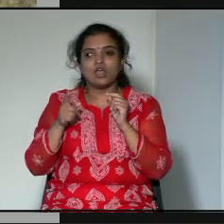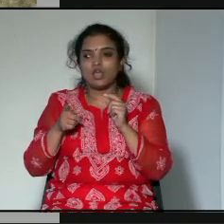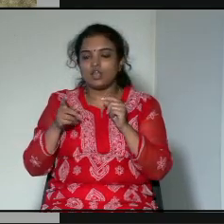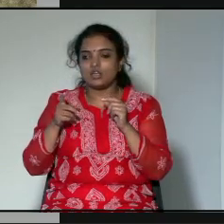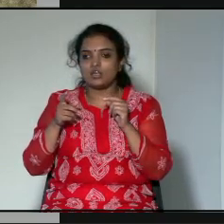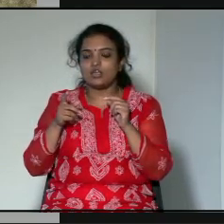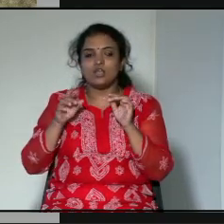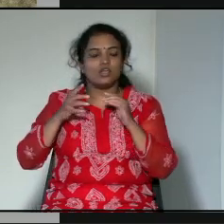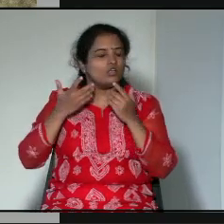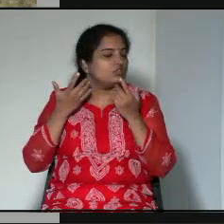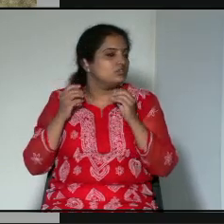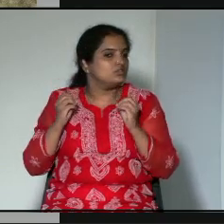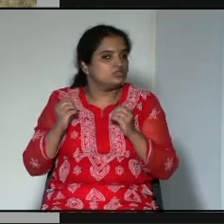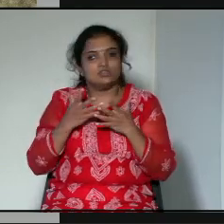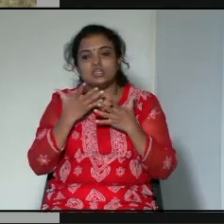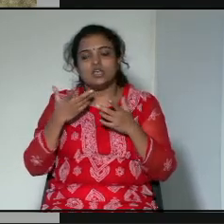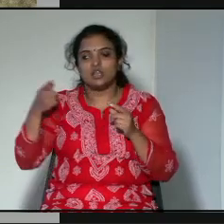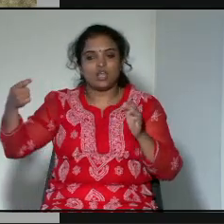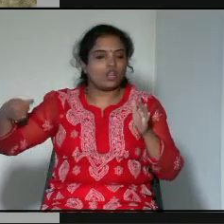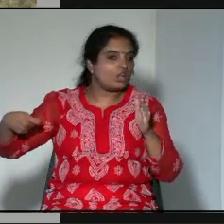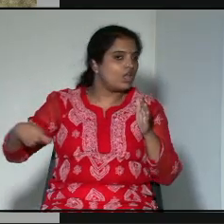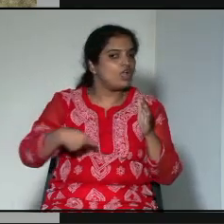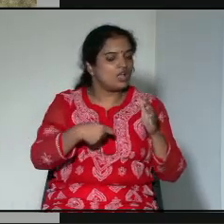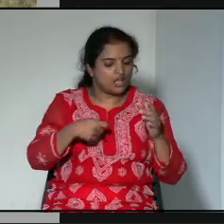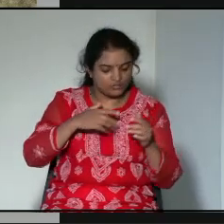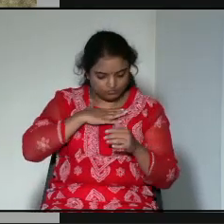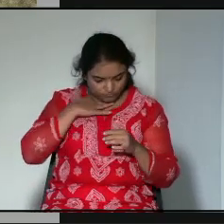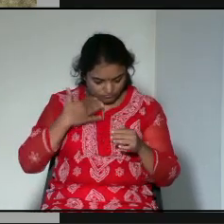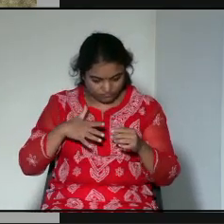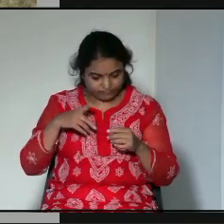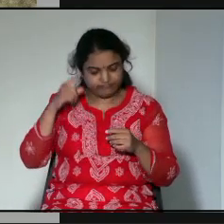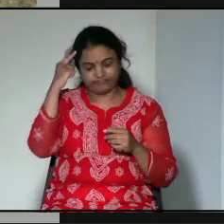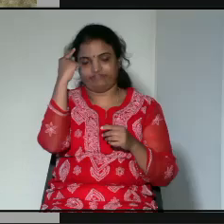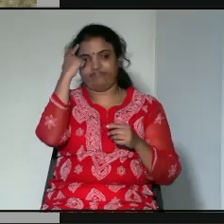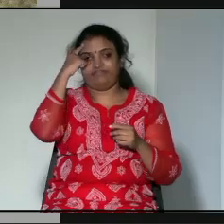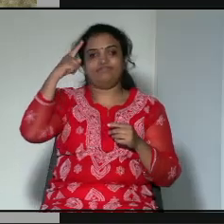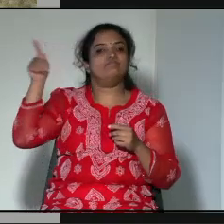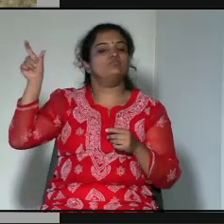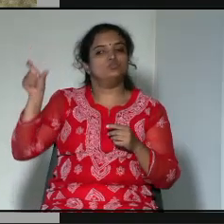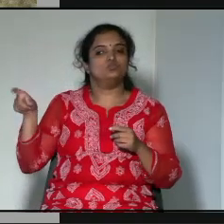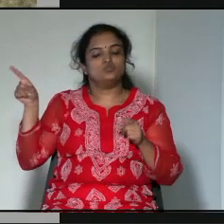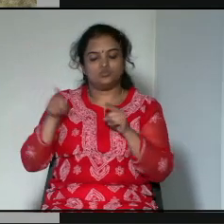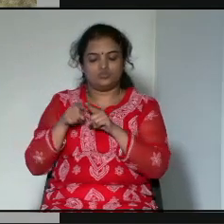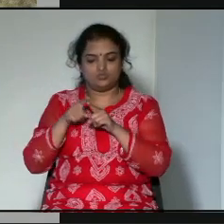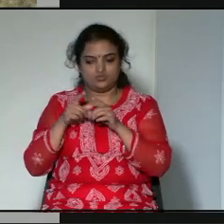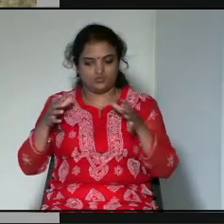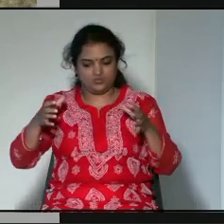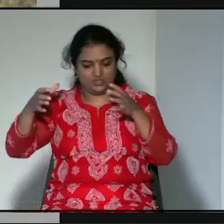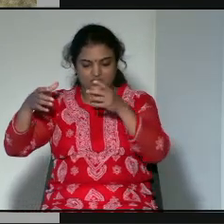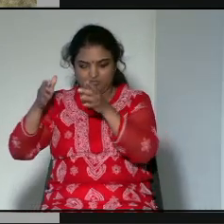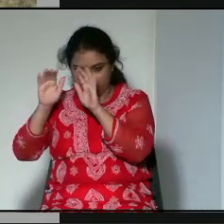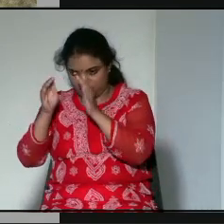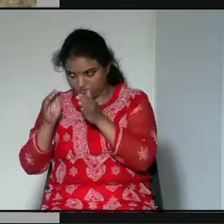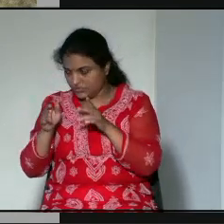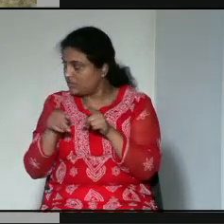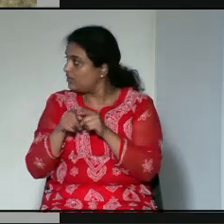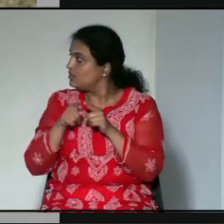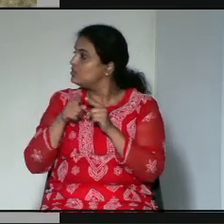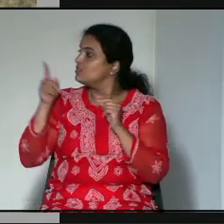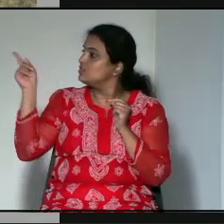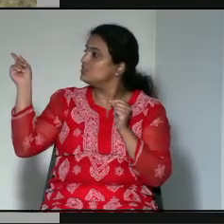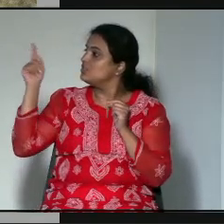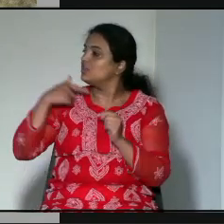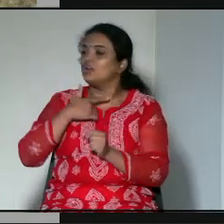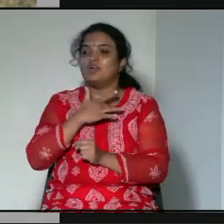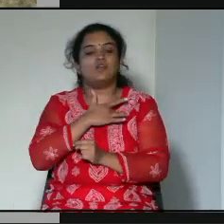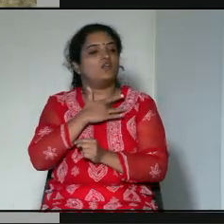which disappeared from Elachi. So this photograph by Arun Ganguly is the only evidence we have. And this is a very moving piece